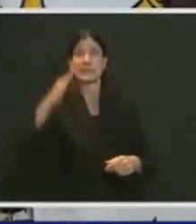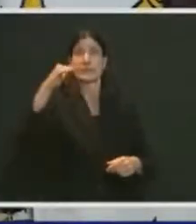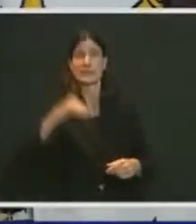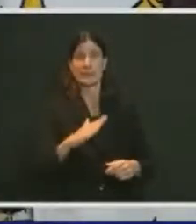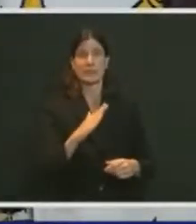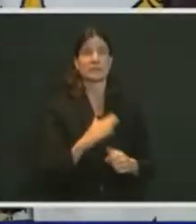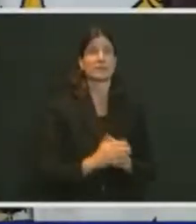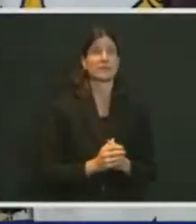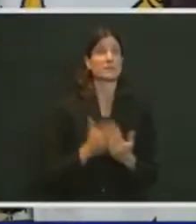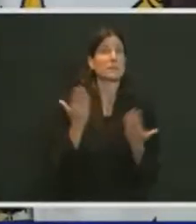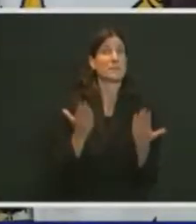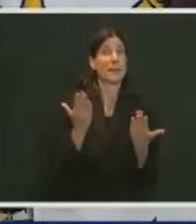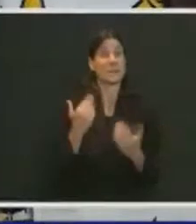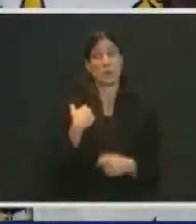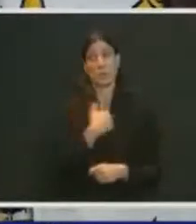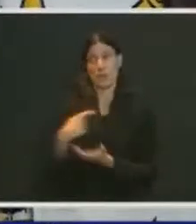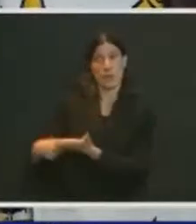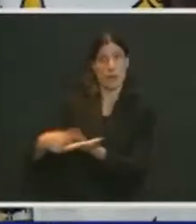well.